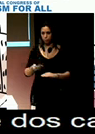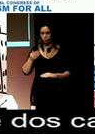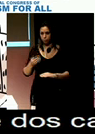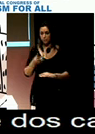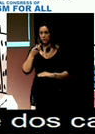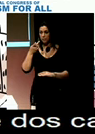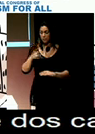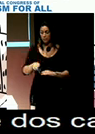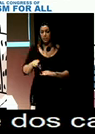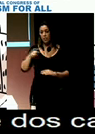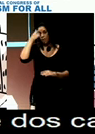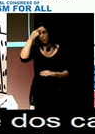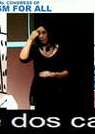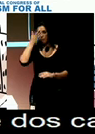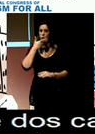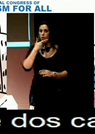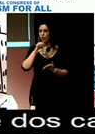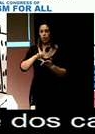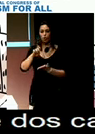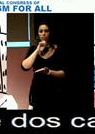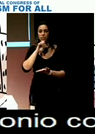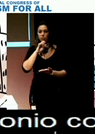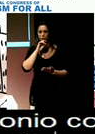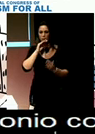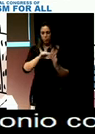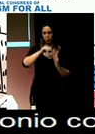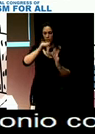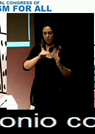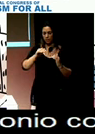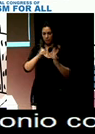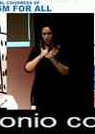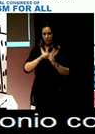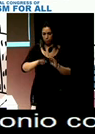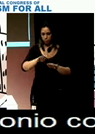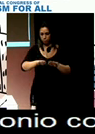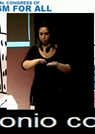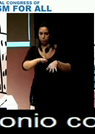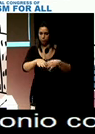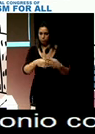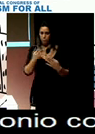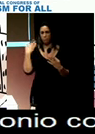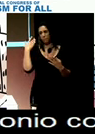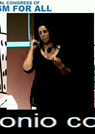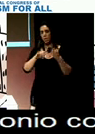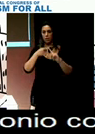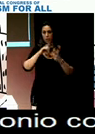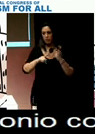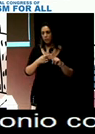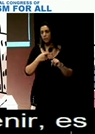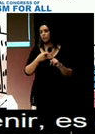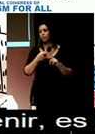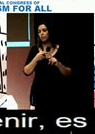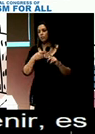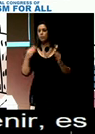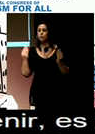human heritage. It's a difficult city because we've got cobblestone streets.